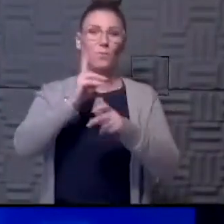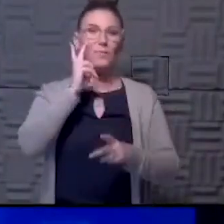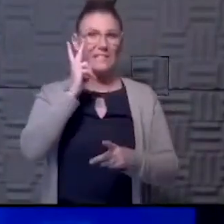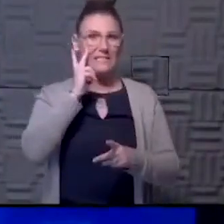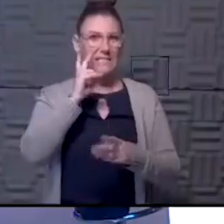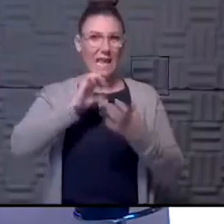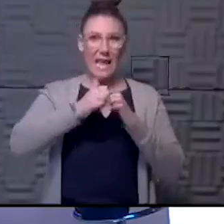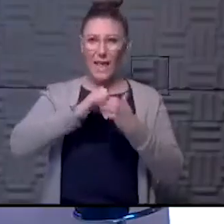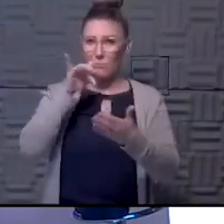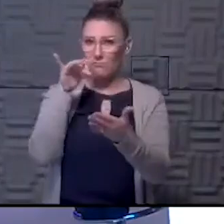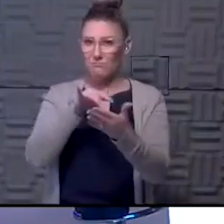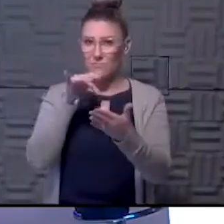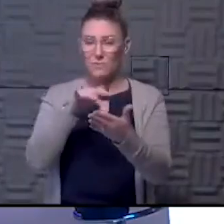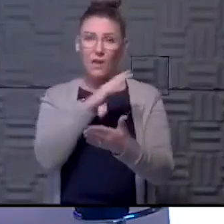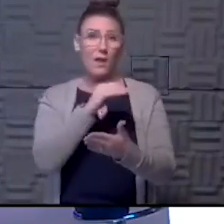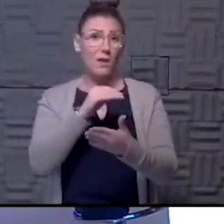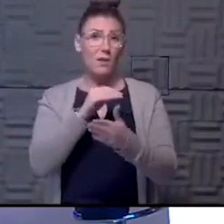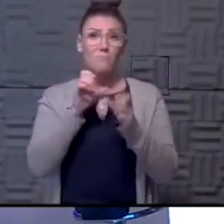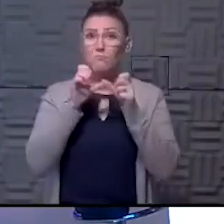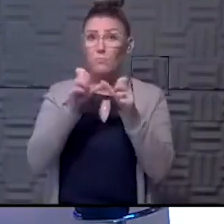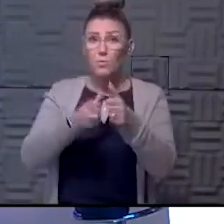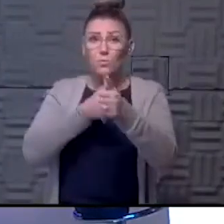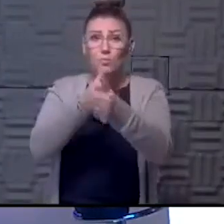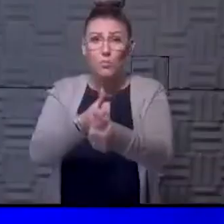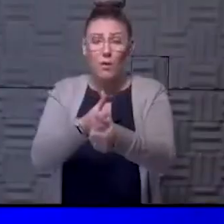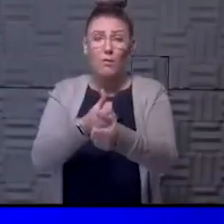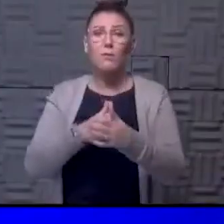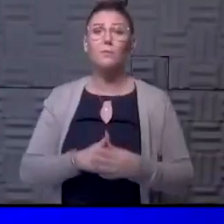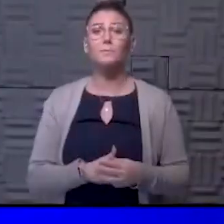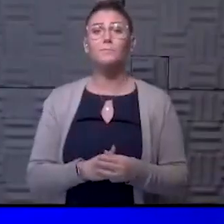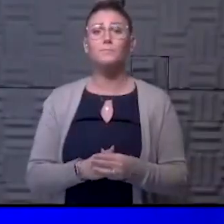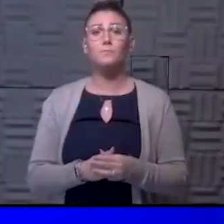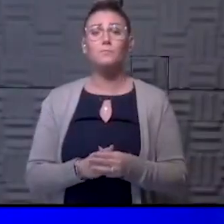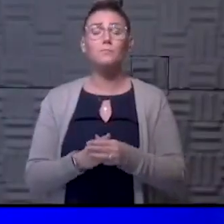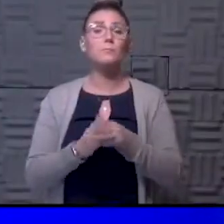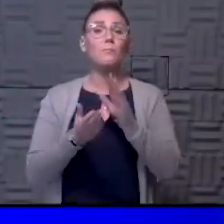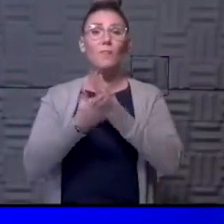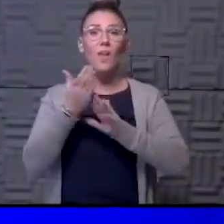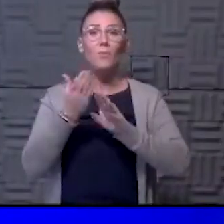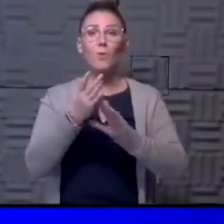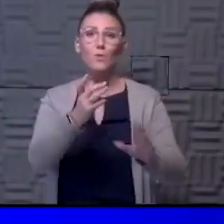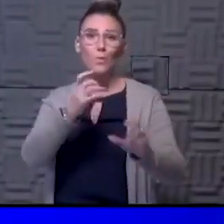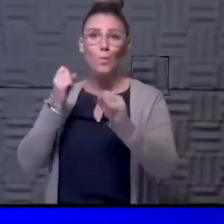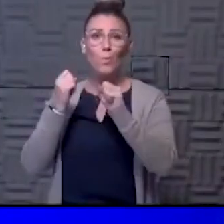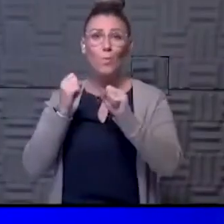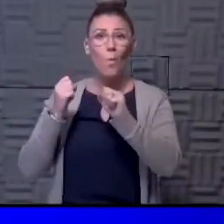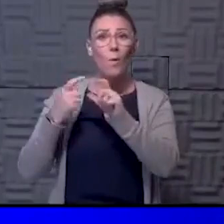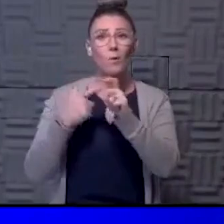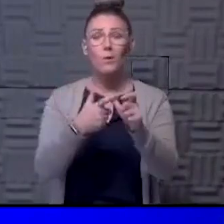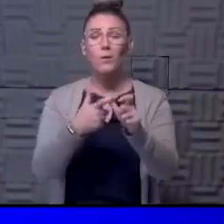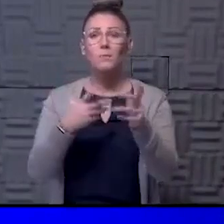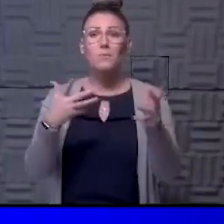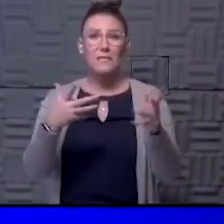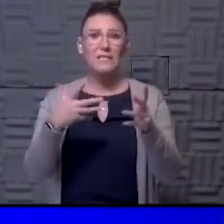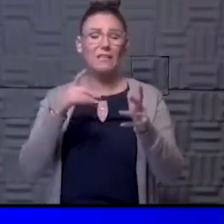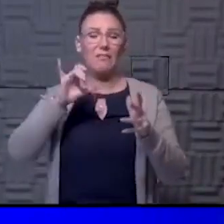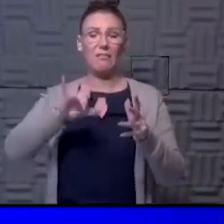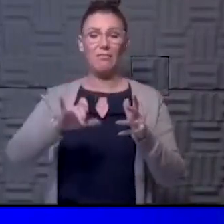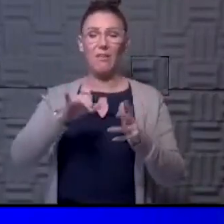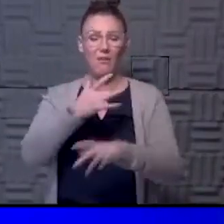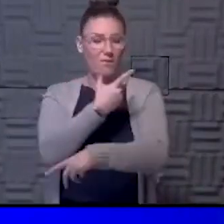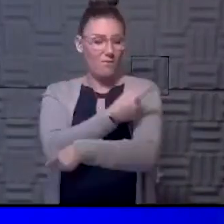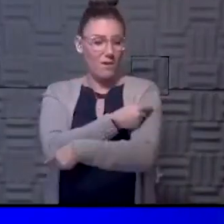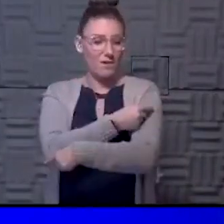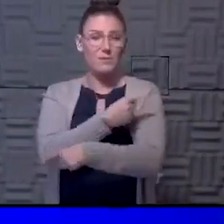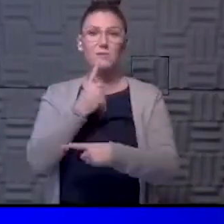Yeah, we just need to continue to track it. There is, again, Operation Warp Speed with the vaccines that